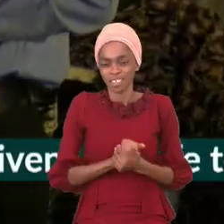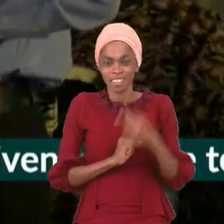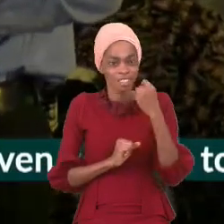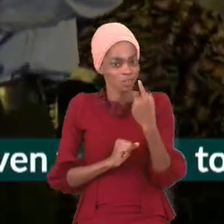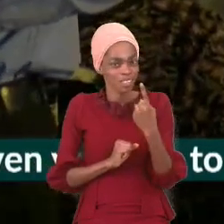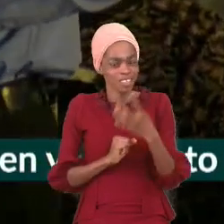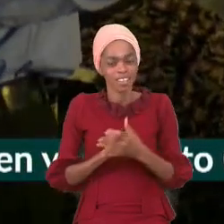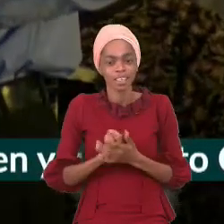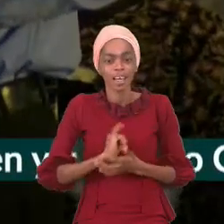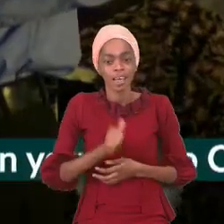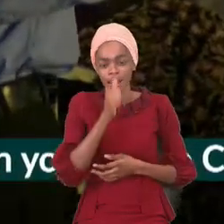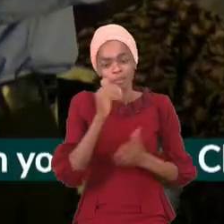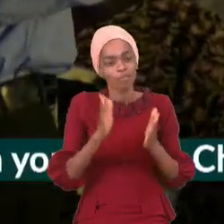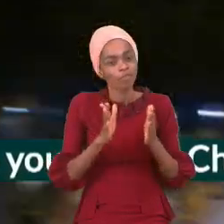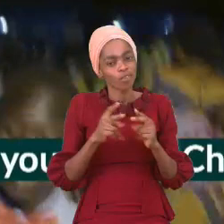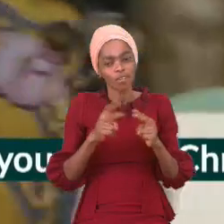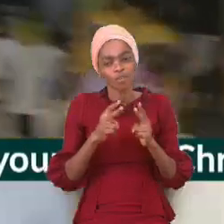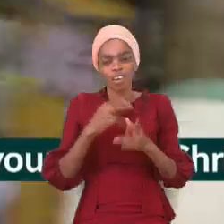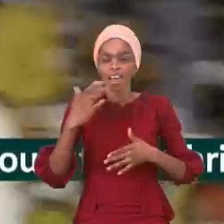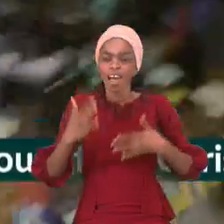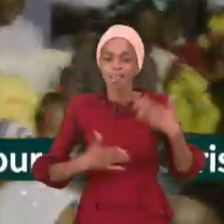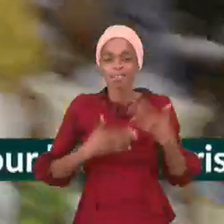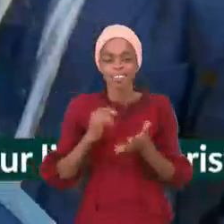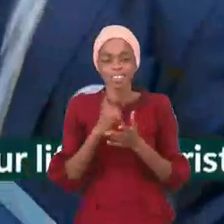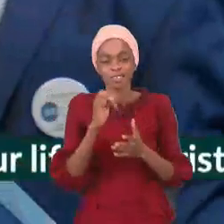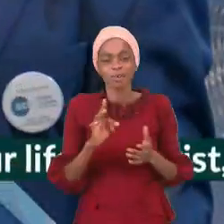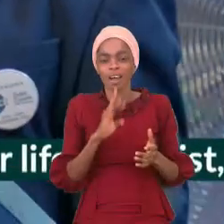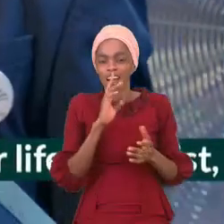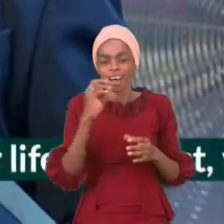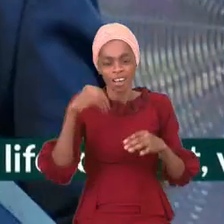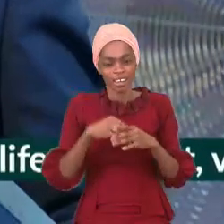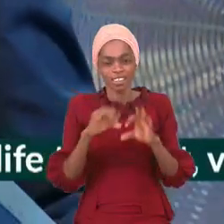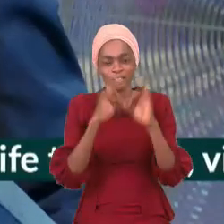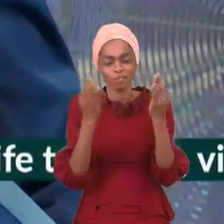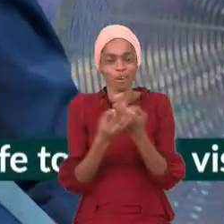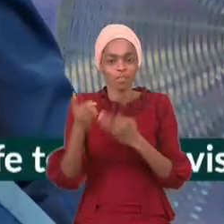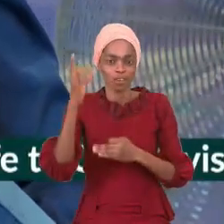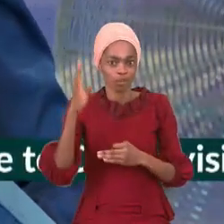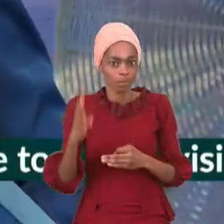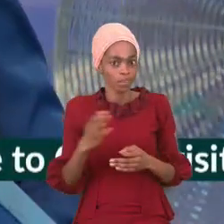Please, counselors, I need signal to confirm.